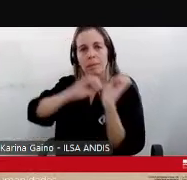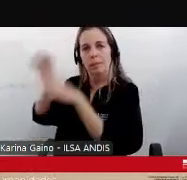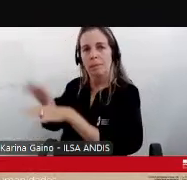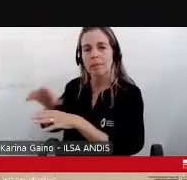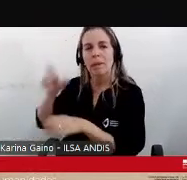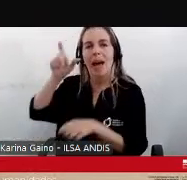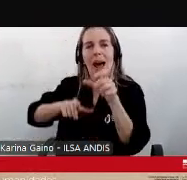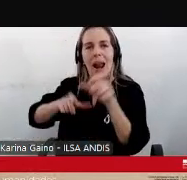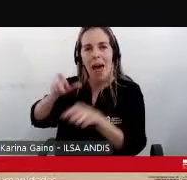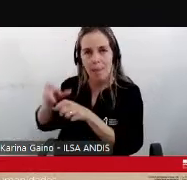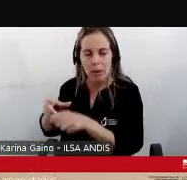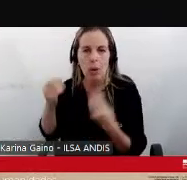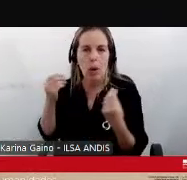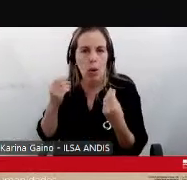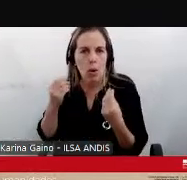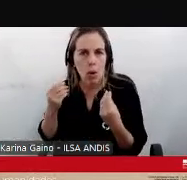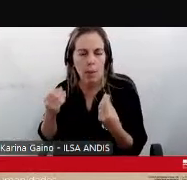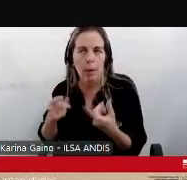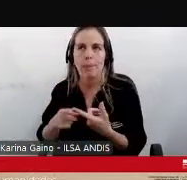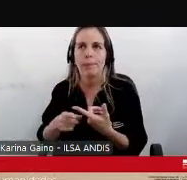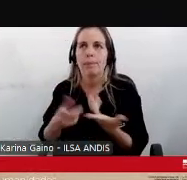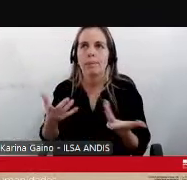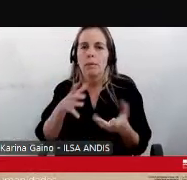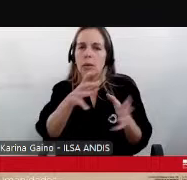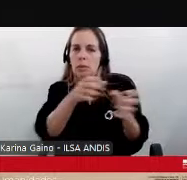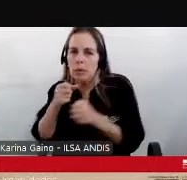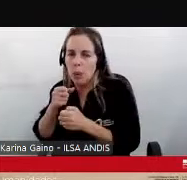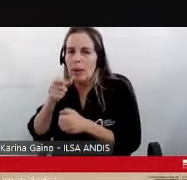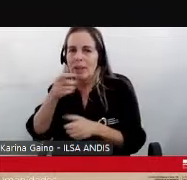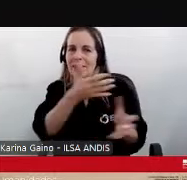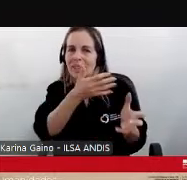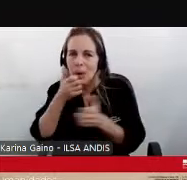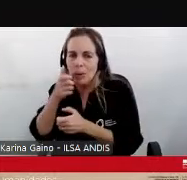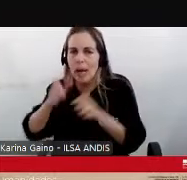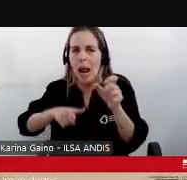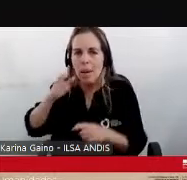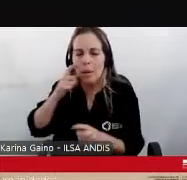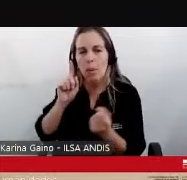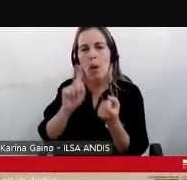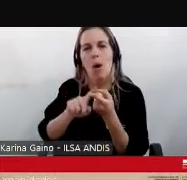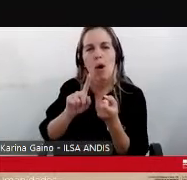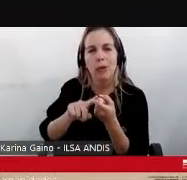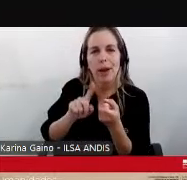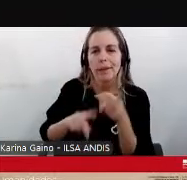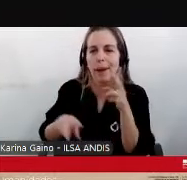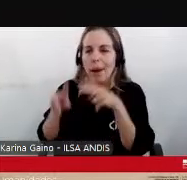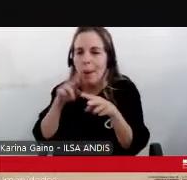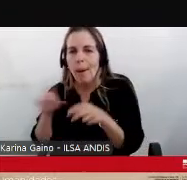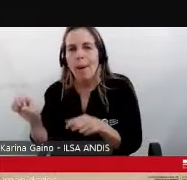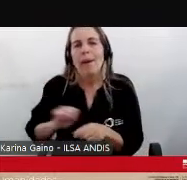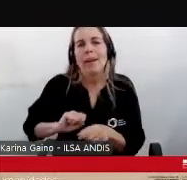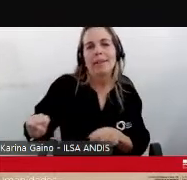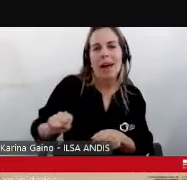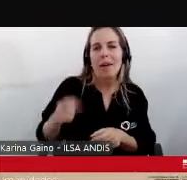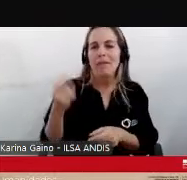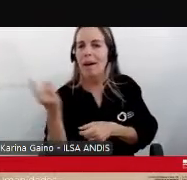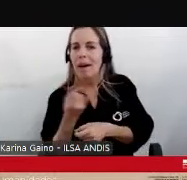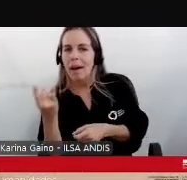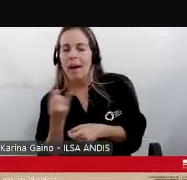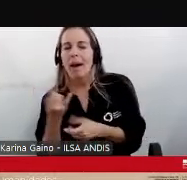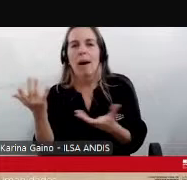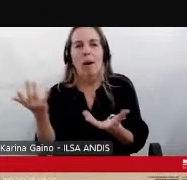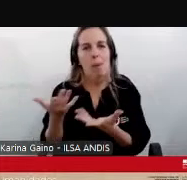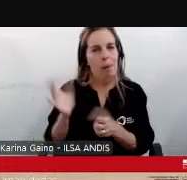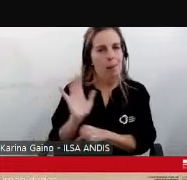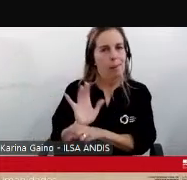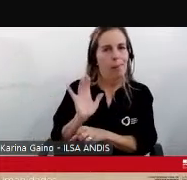coercion, abduction, fraud, deception, abuse of power, or vulnerability, or giving payments or benefits. And finally, the purpose. So it